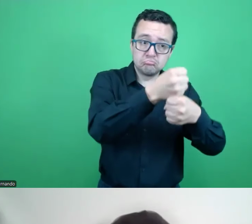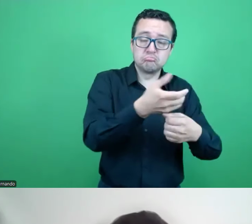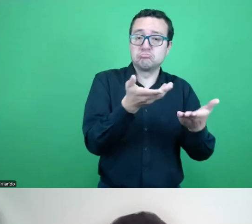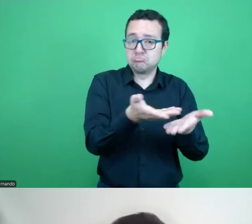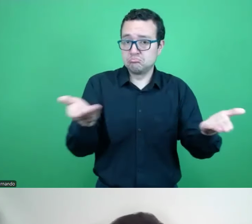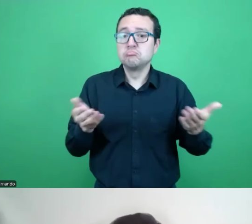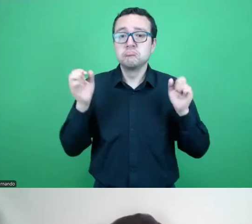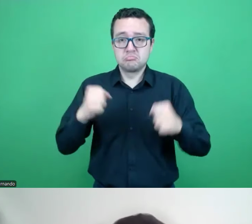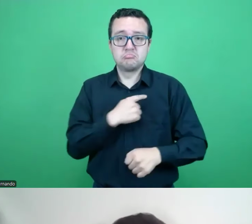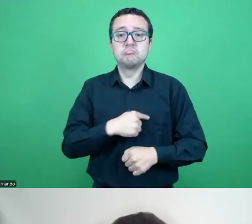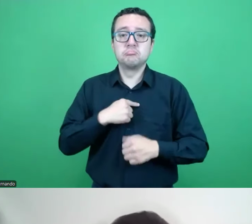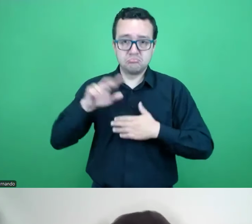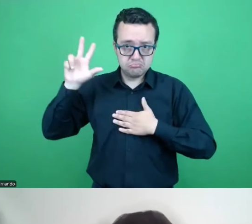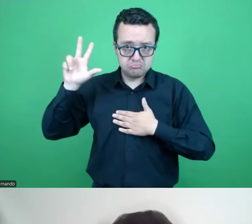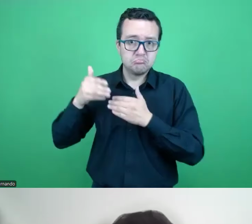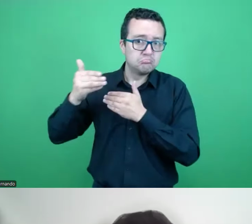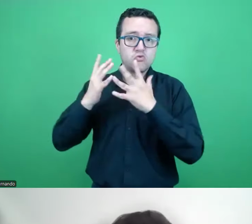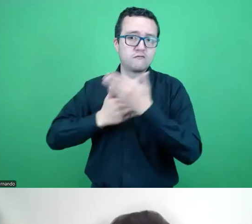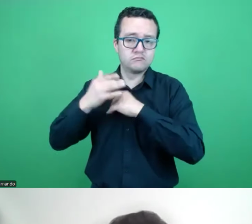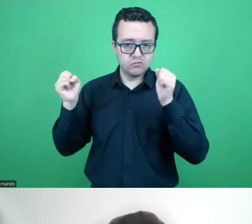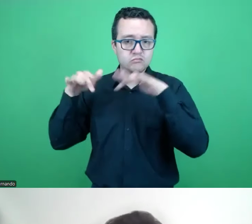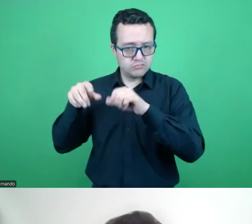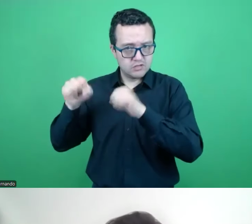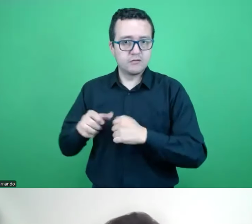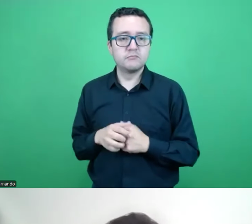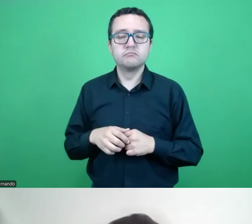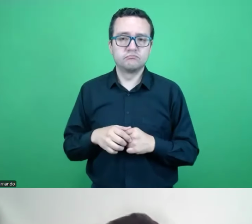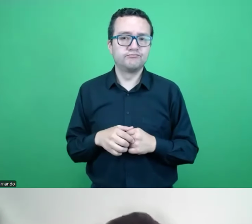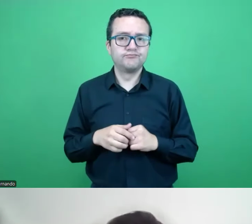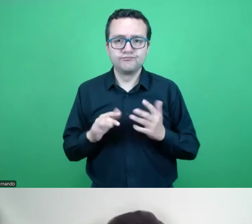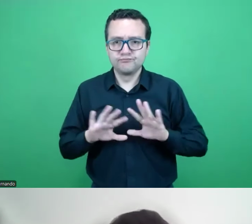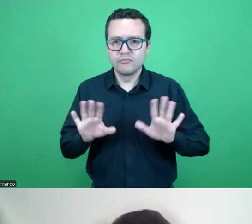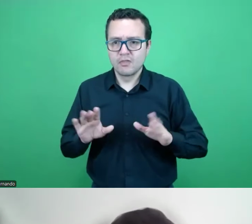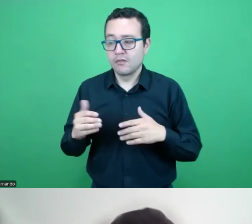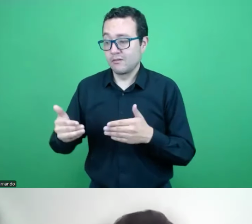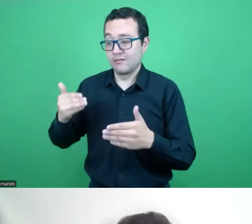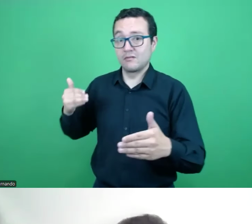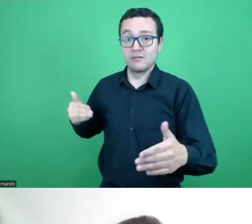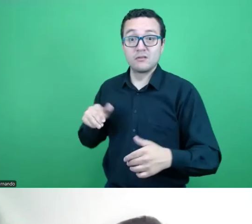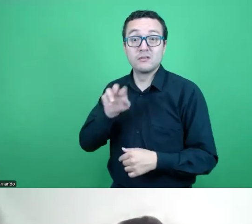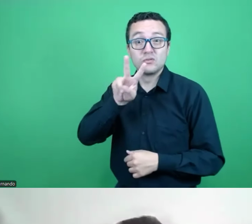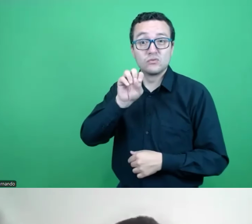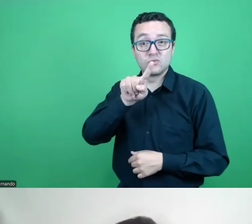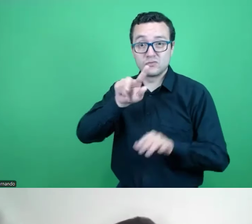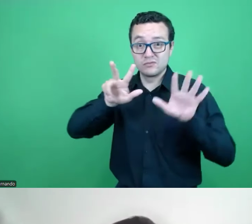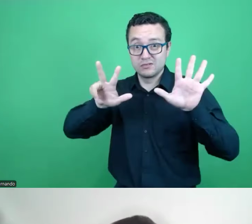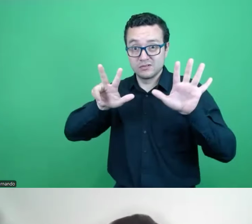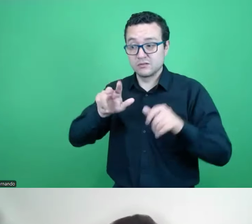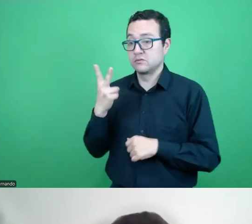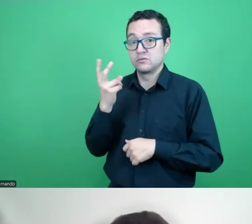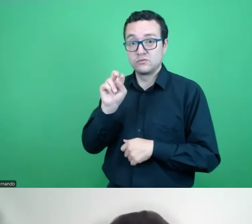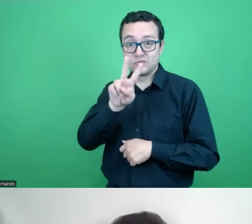commitments for the Global Disability Summit in 2018 and 2022, and we're looking to do the same for